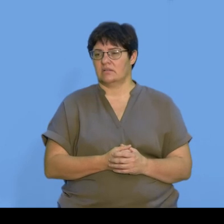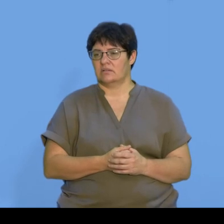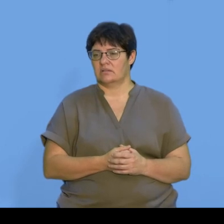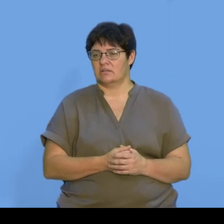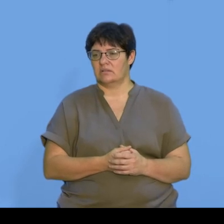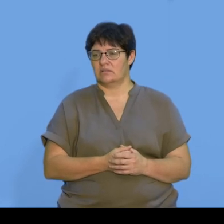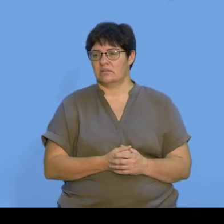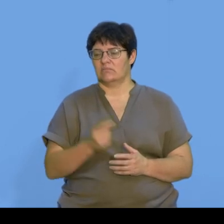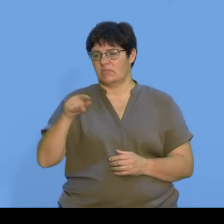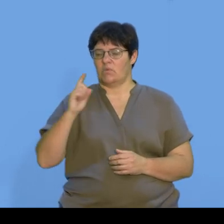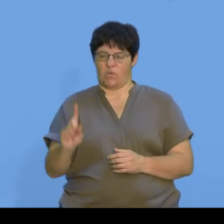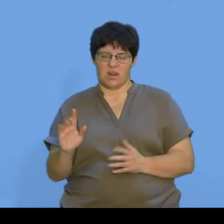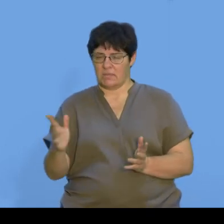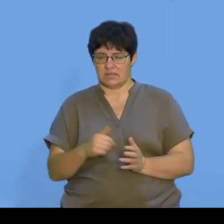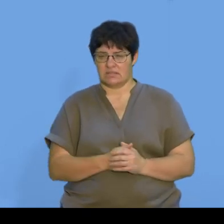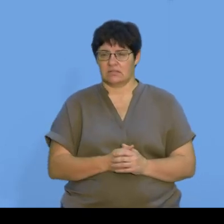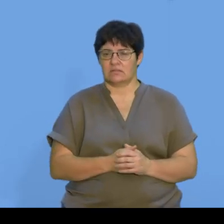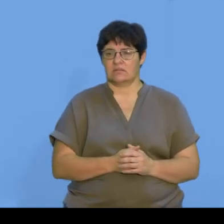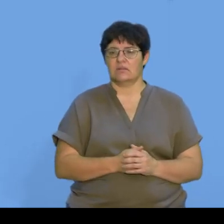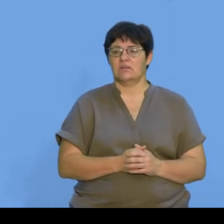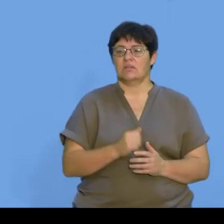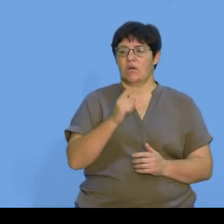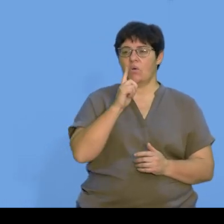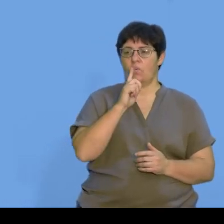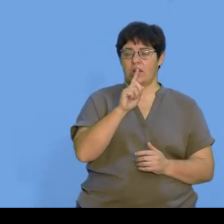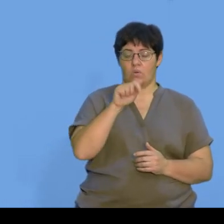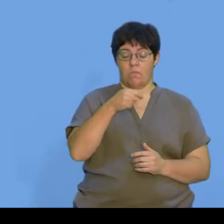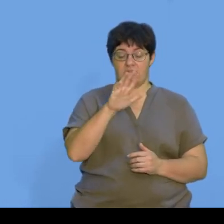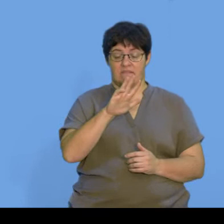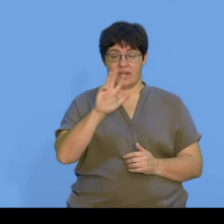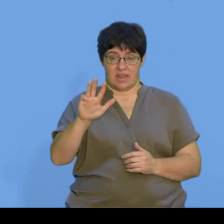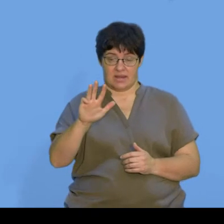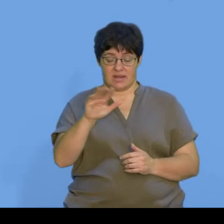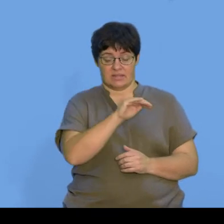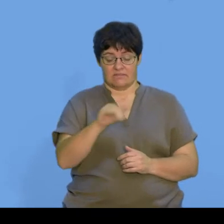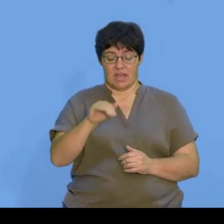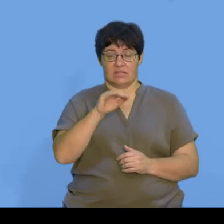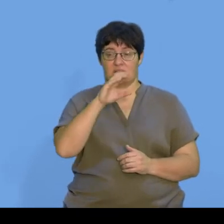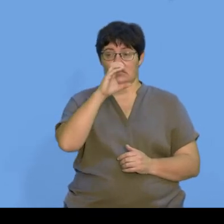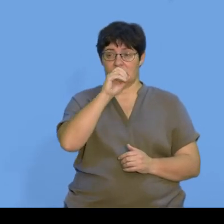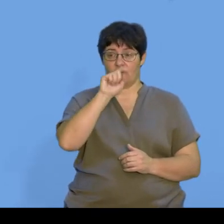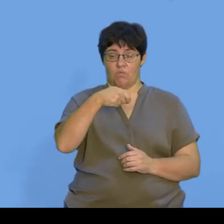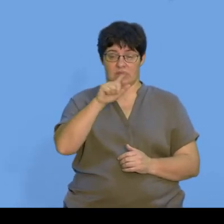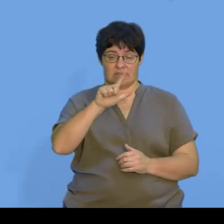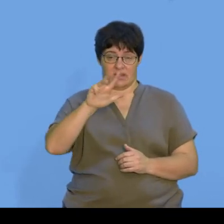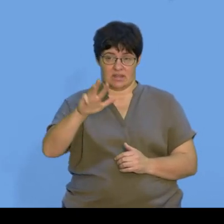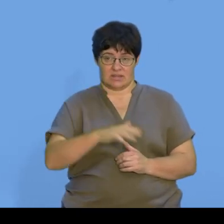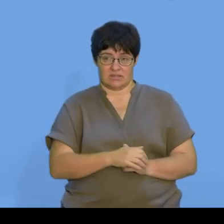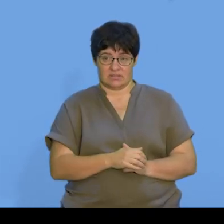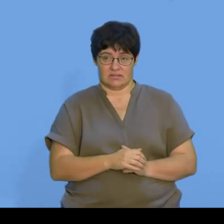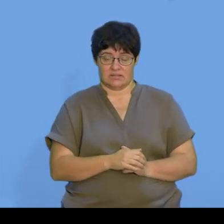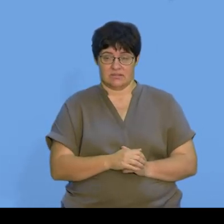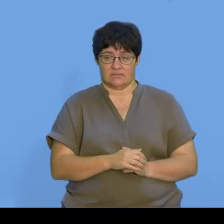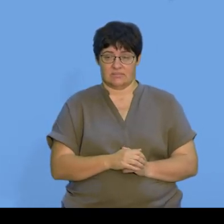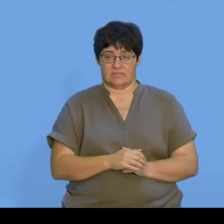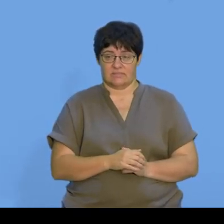will have, obviously, this will give us a 1, but we'll do the 1.59, okay? 1.59